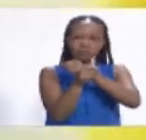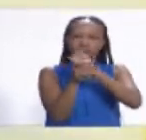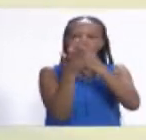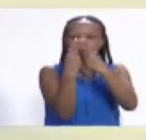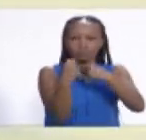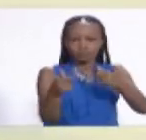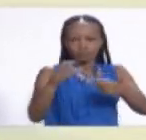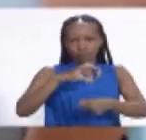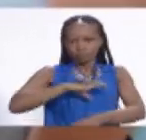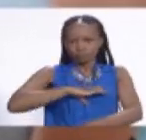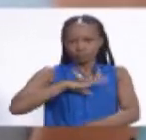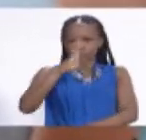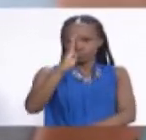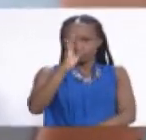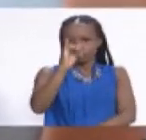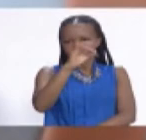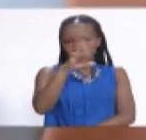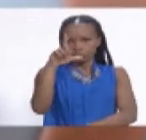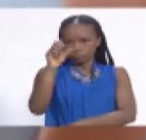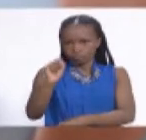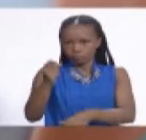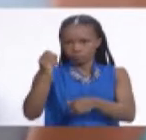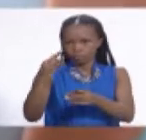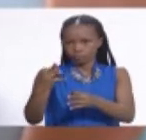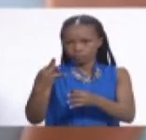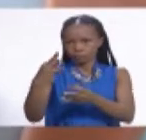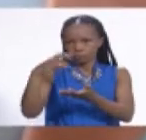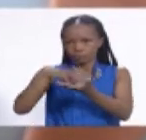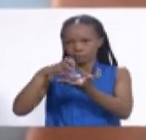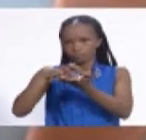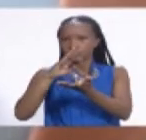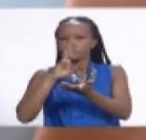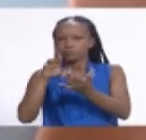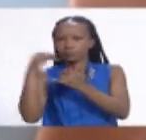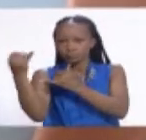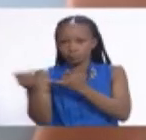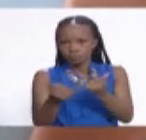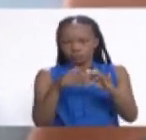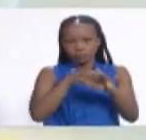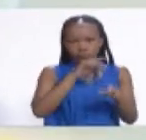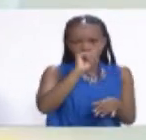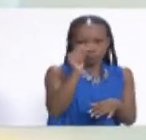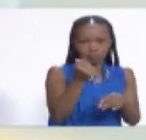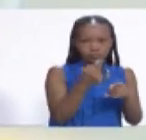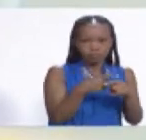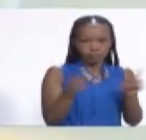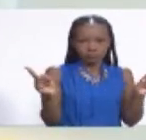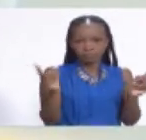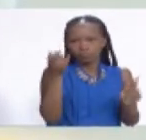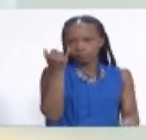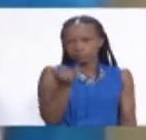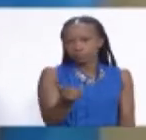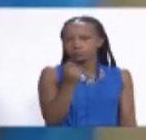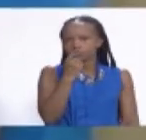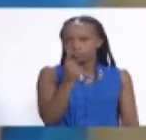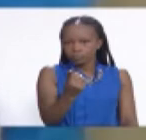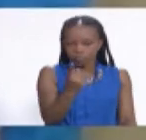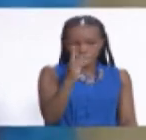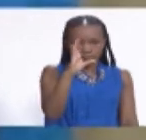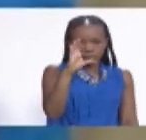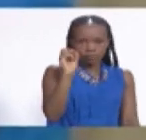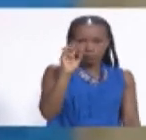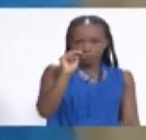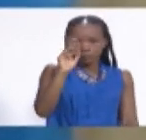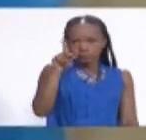their own bills if cases are reported in Kenya. But Insurance Regulatory Authority has said insurance company